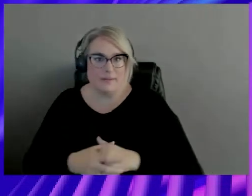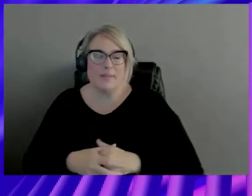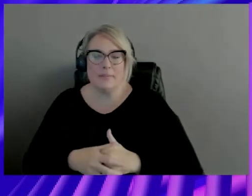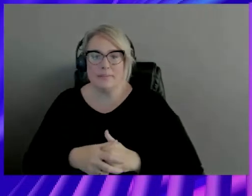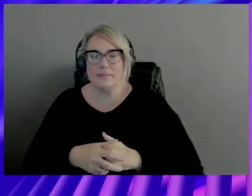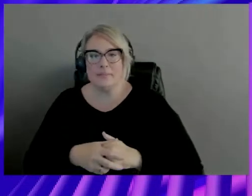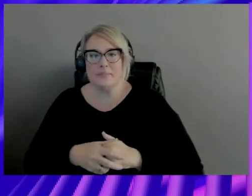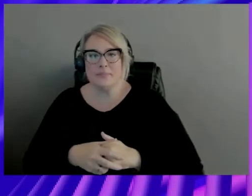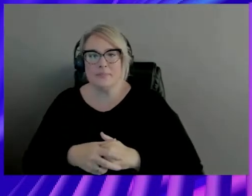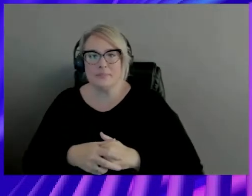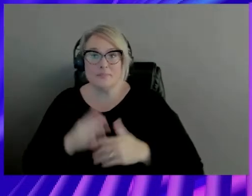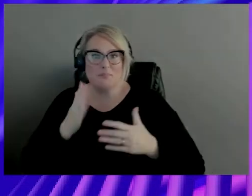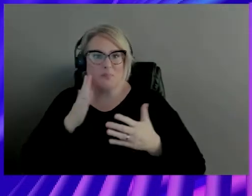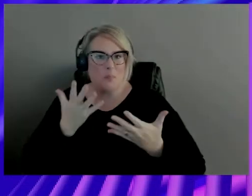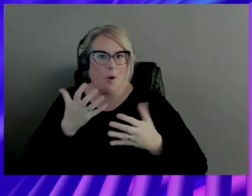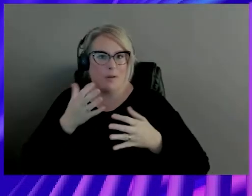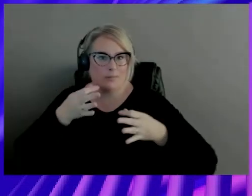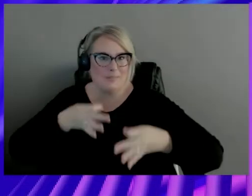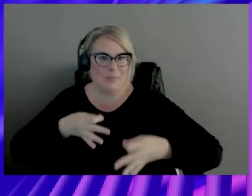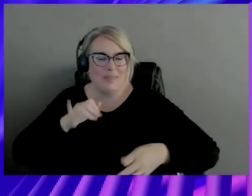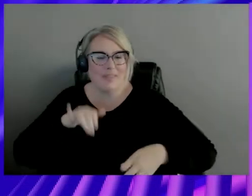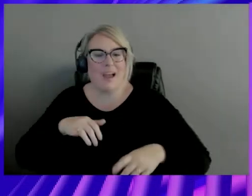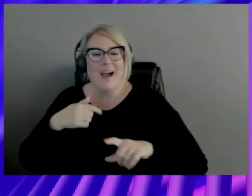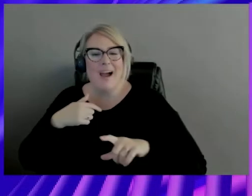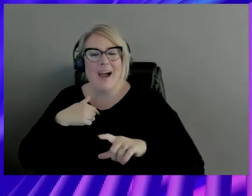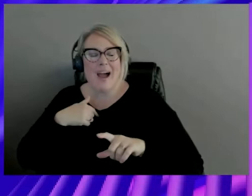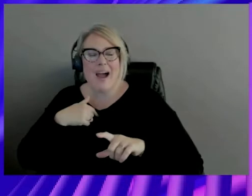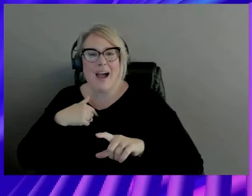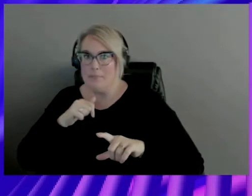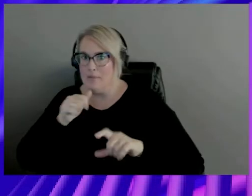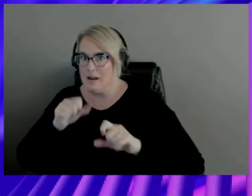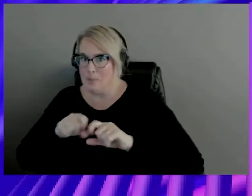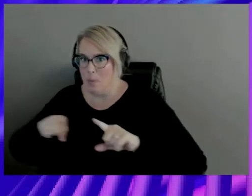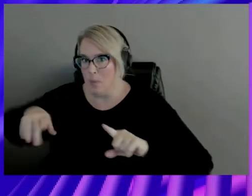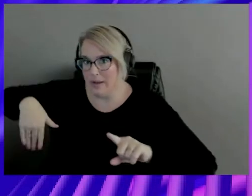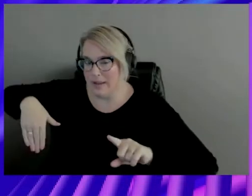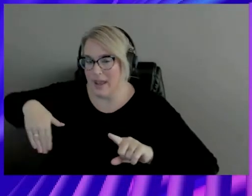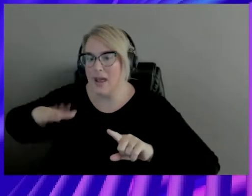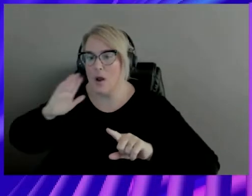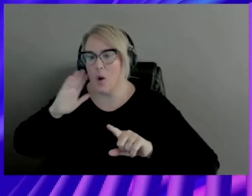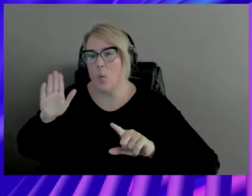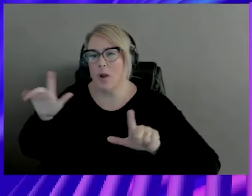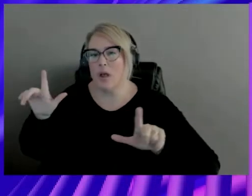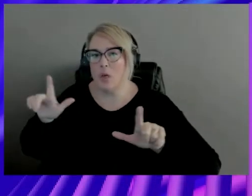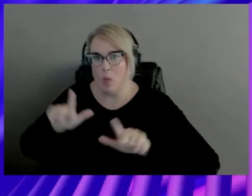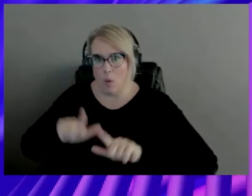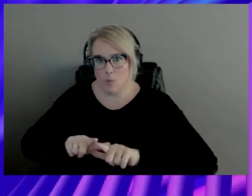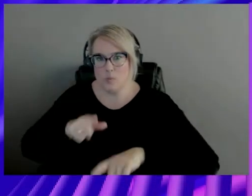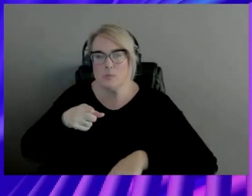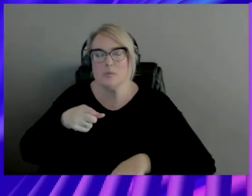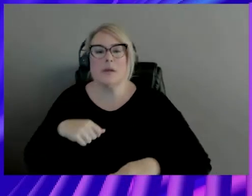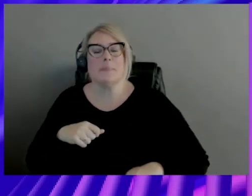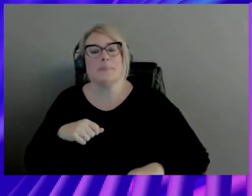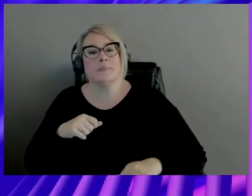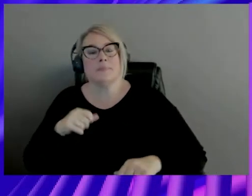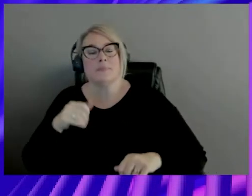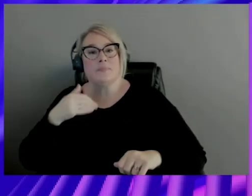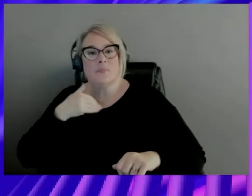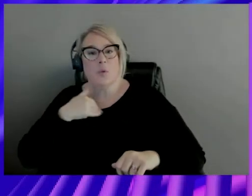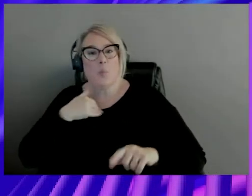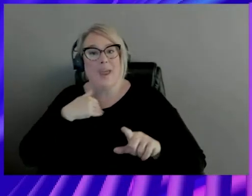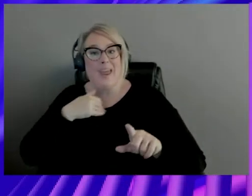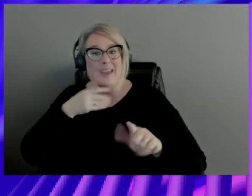that then. So I'm going to close. I'm not going to actually deploy. I'm going to close this down. And we have this concept in the new tooling